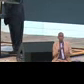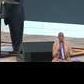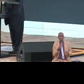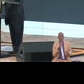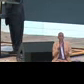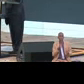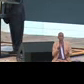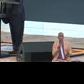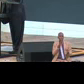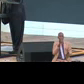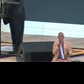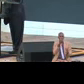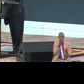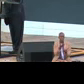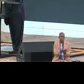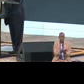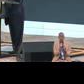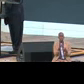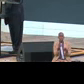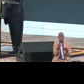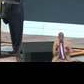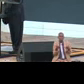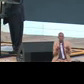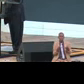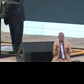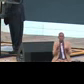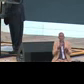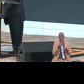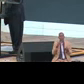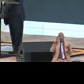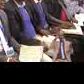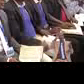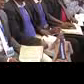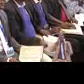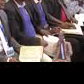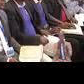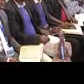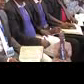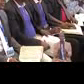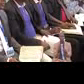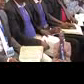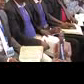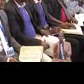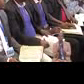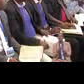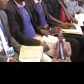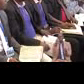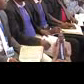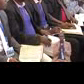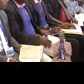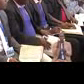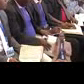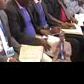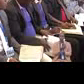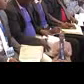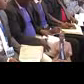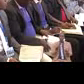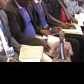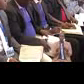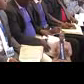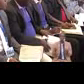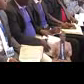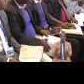get to that thing they have been praying for, and the thing they've been desiring, and the thing they believe the Lord is going to give unto me, as